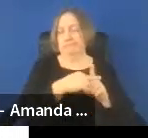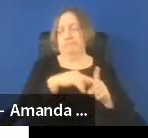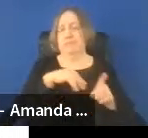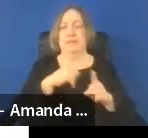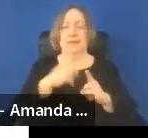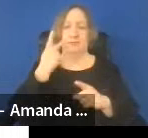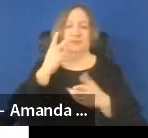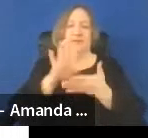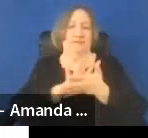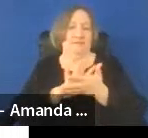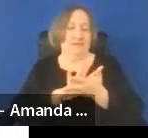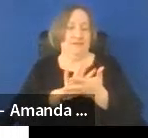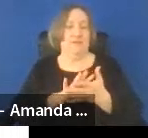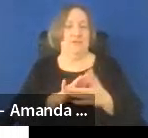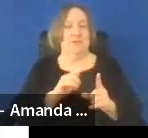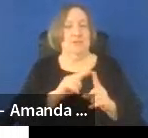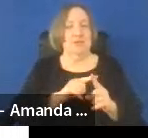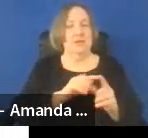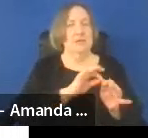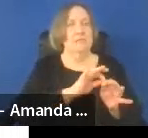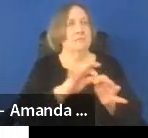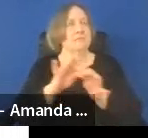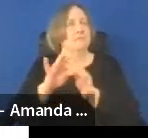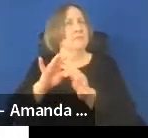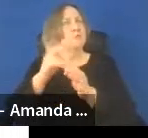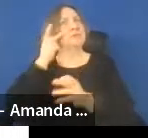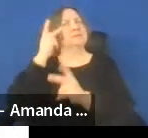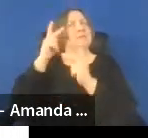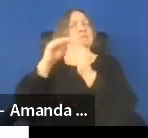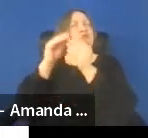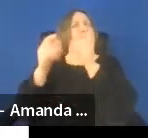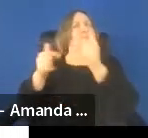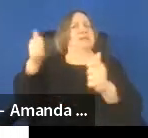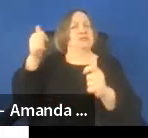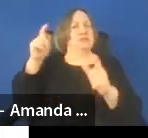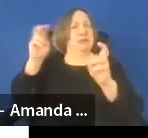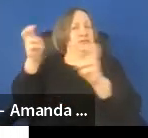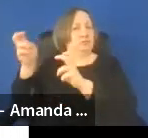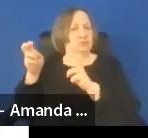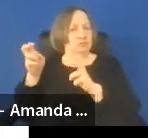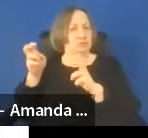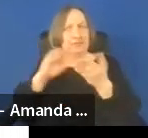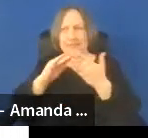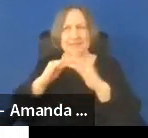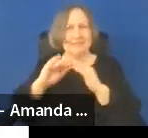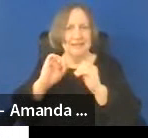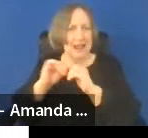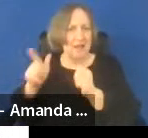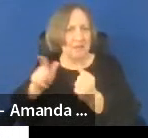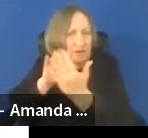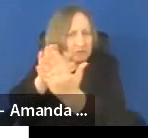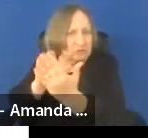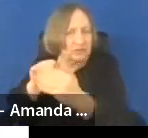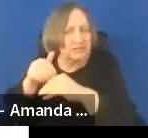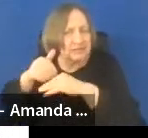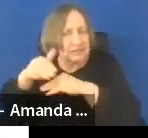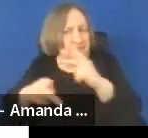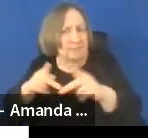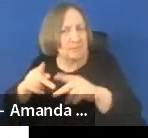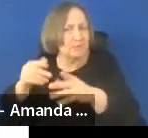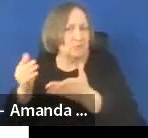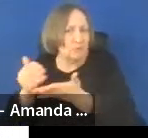that video clip, it tied in the larger issues about how is the city addressing sending folks to